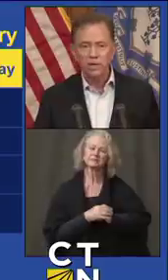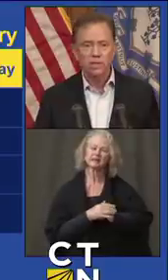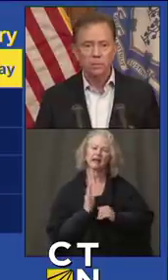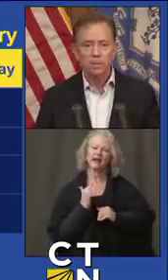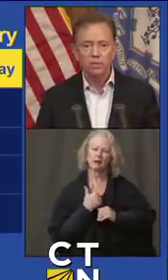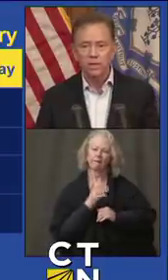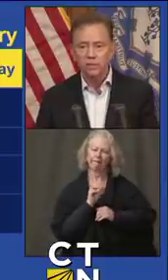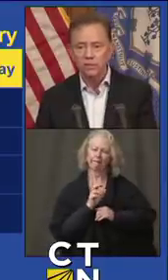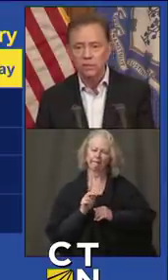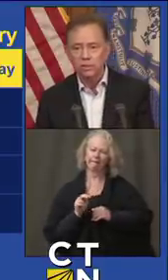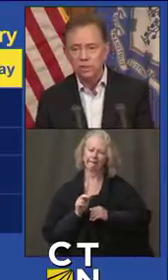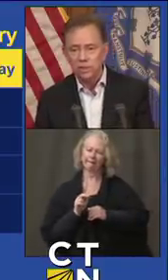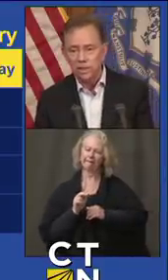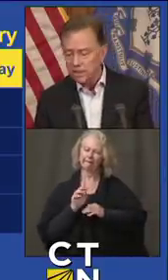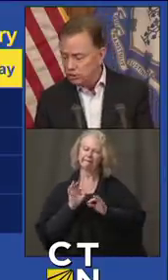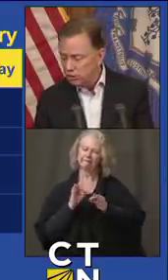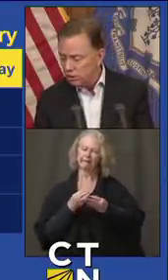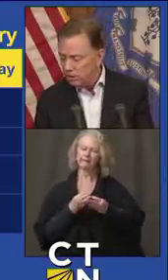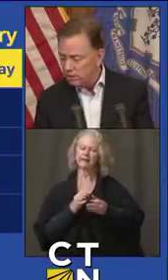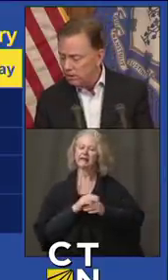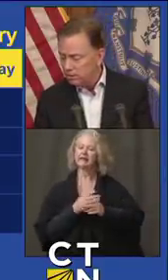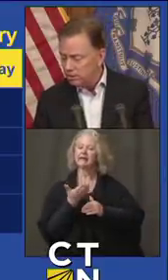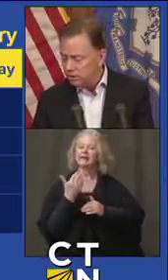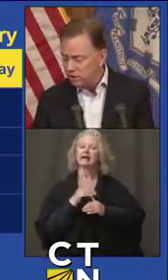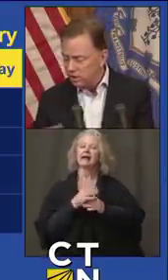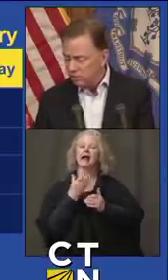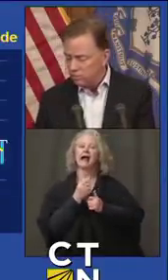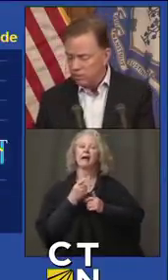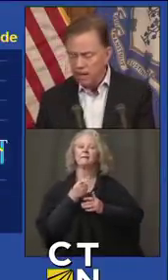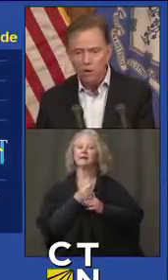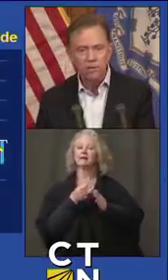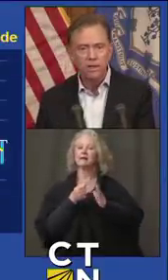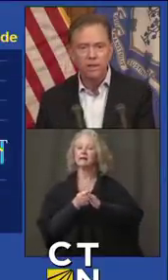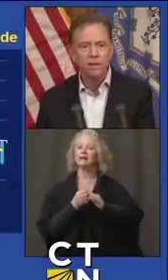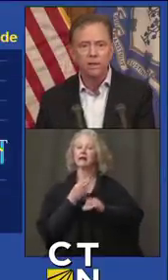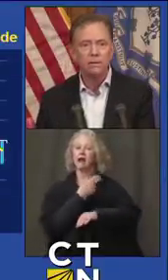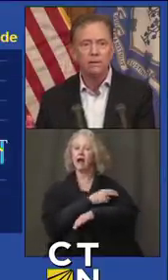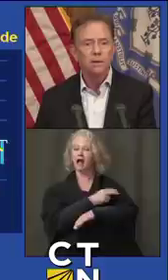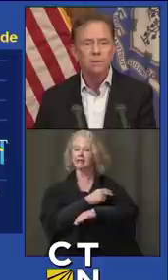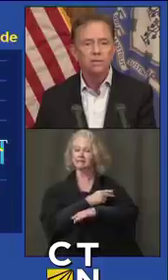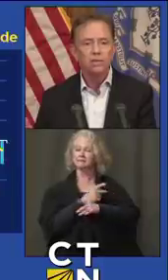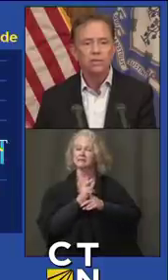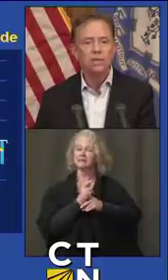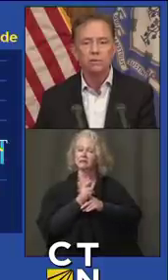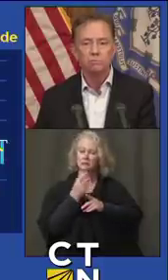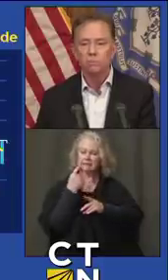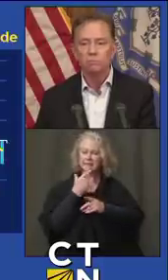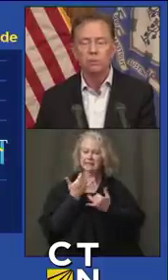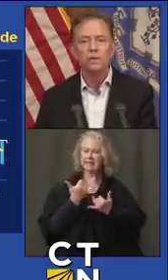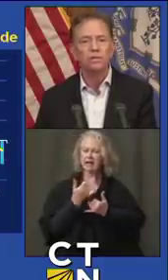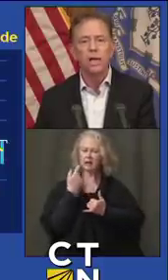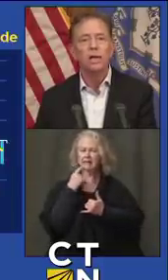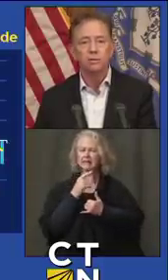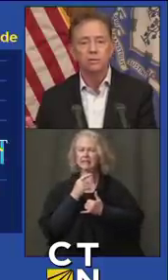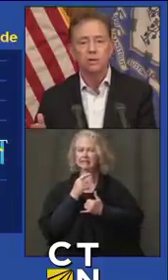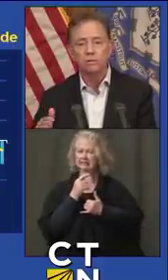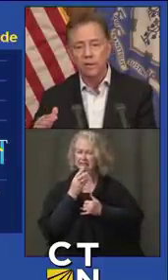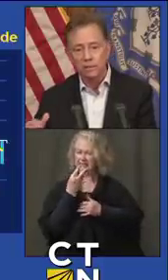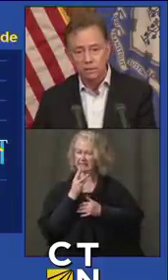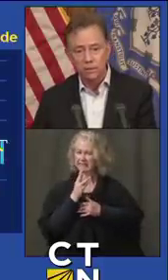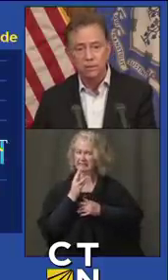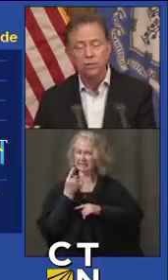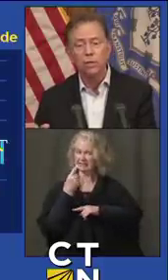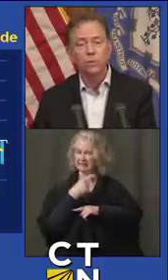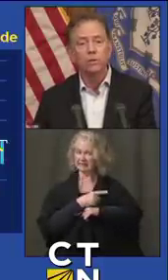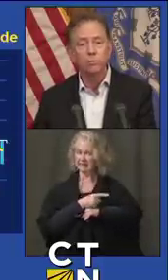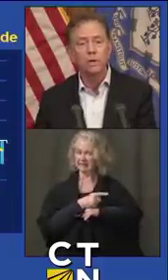change in hospitalizations, you can see in the next chart, just continues. We're now, I think, at 16 plus days of